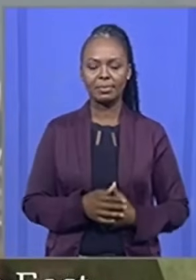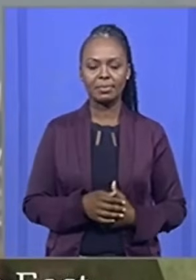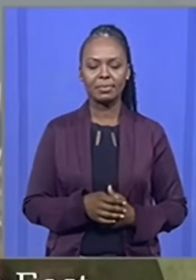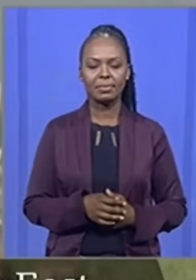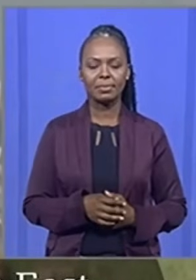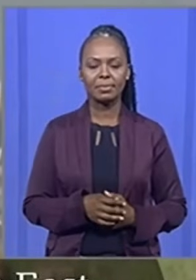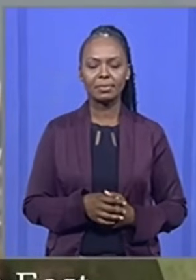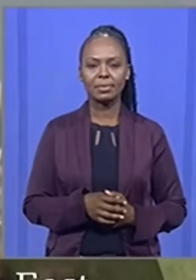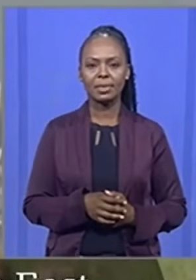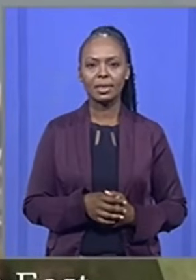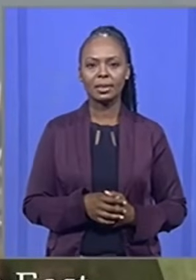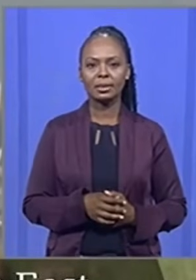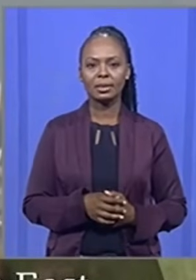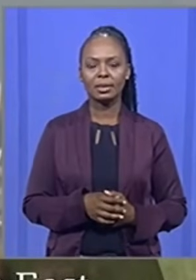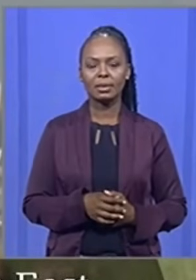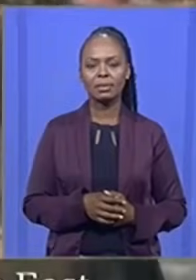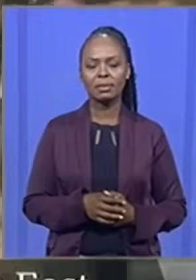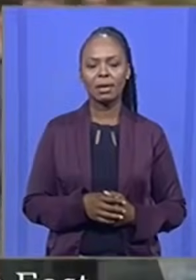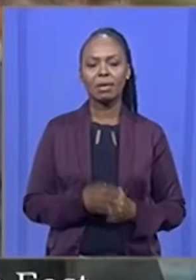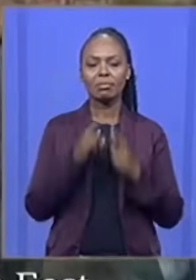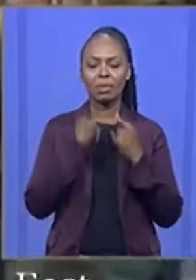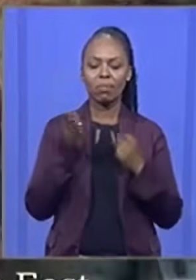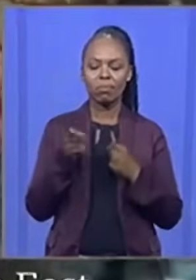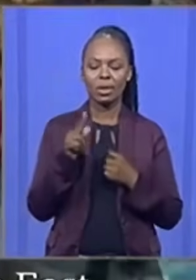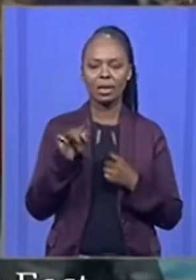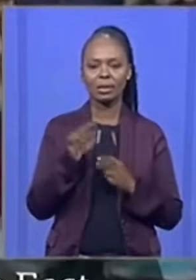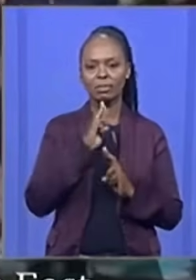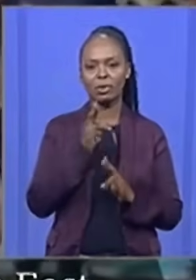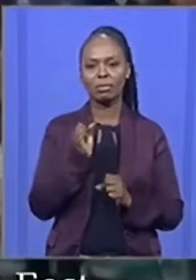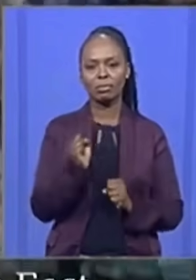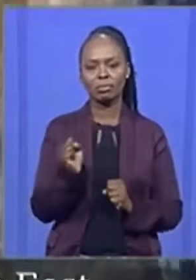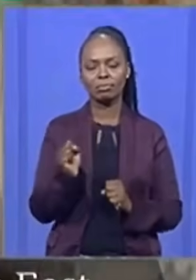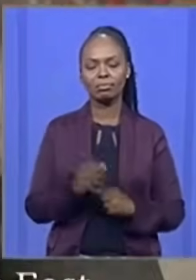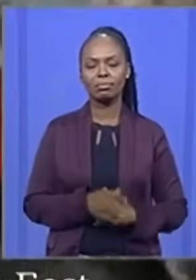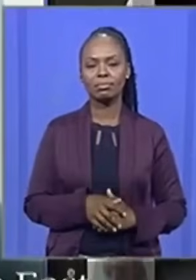Baruti ba ne ba ilo bea maemo leihlo Gaza ba fana ka tlaleho.